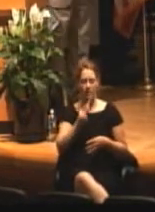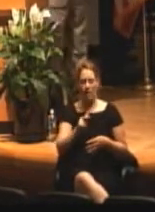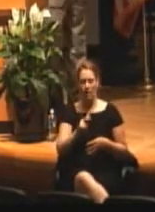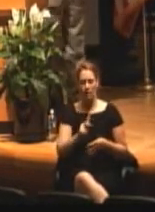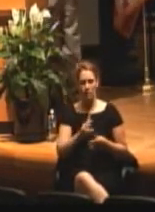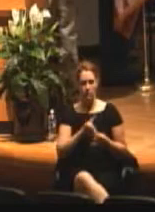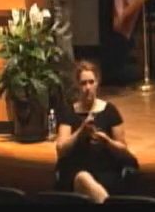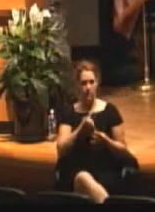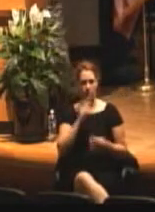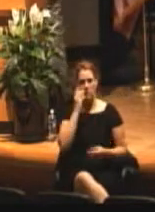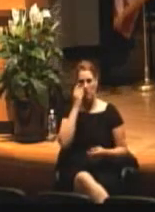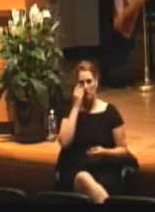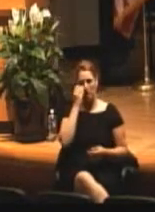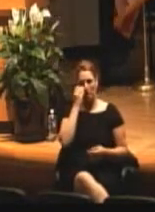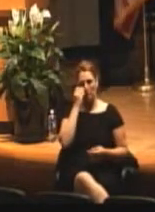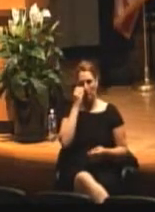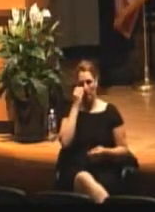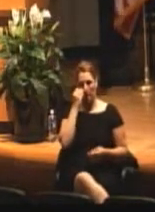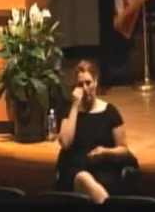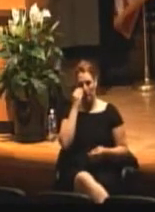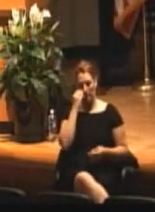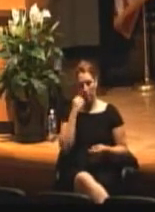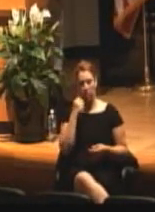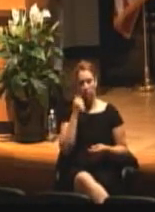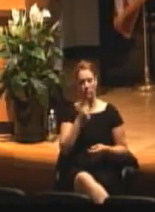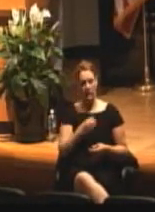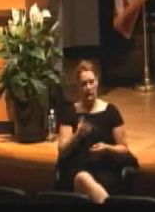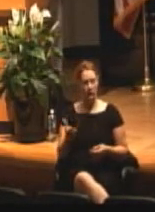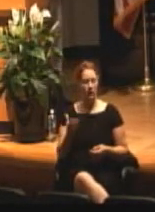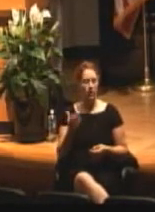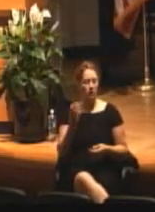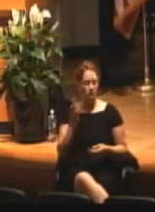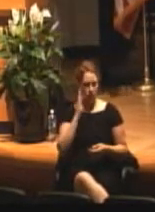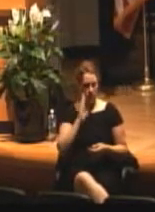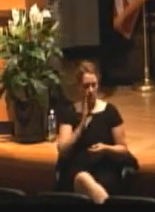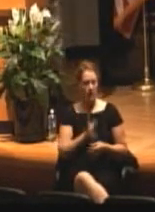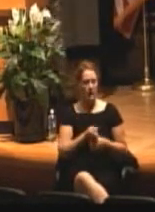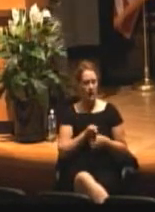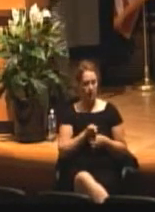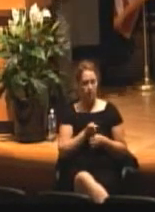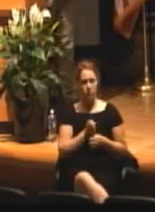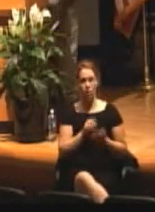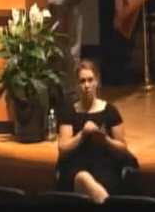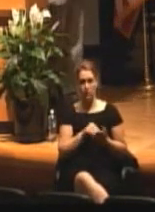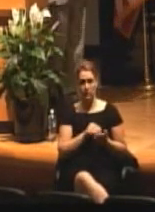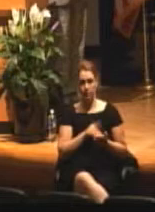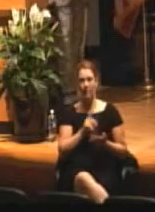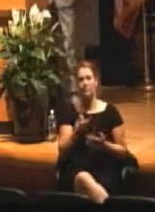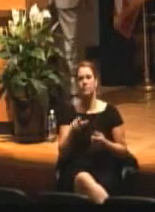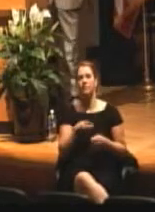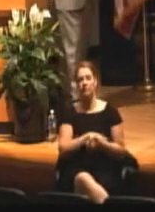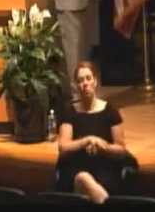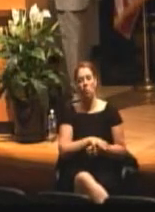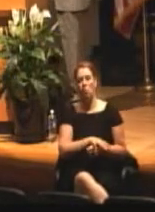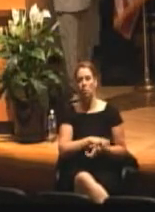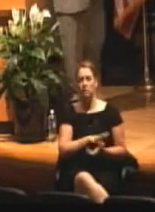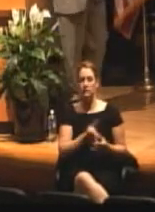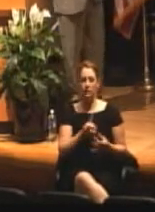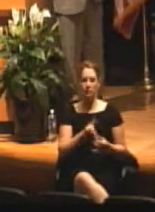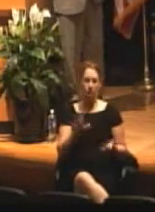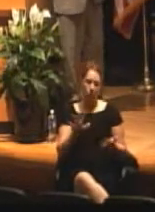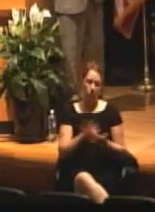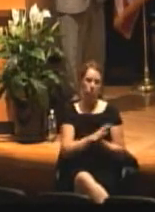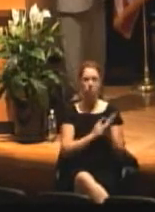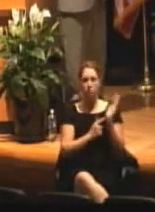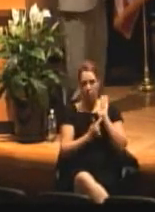retirement accounts, things like that. Anything that we get, documentation-wise, has to be the full statement. It's got to be the actual